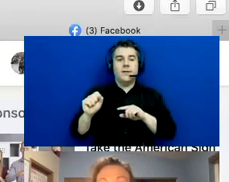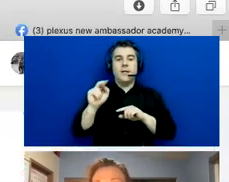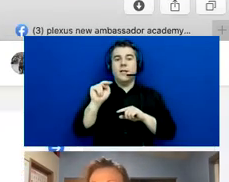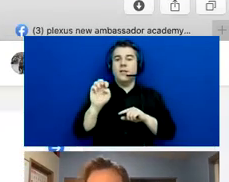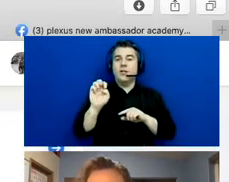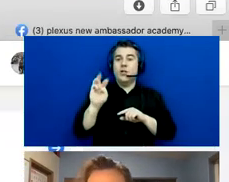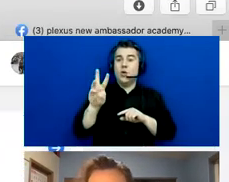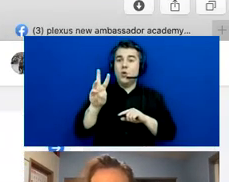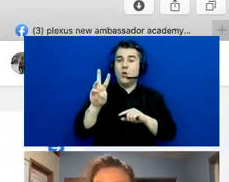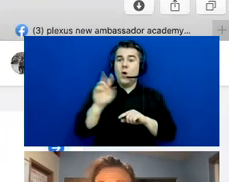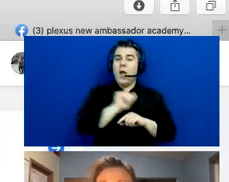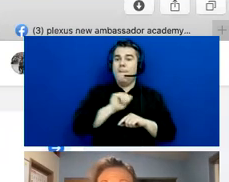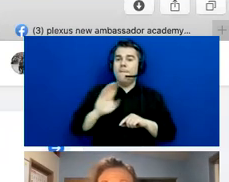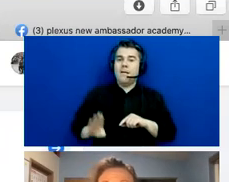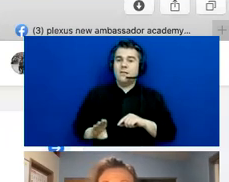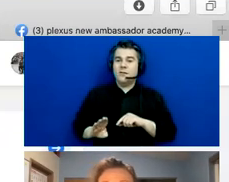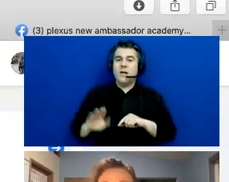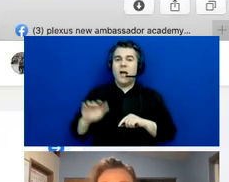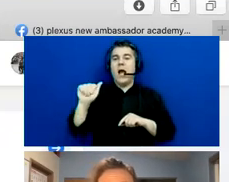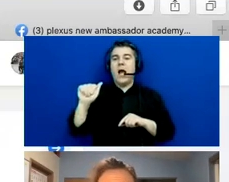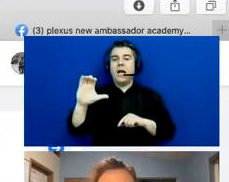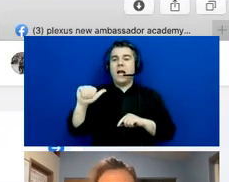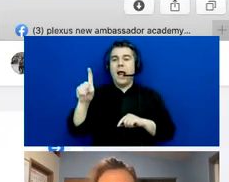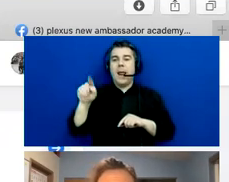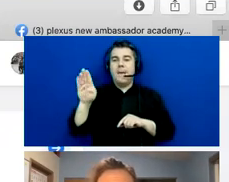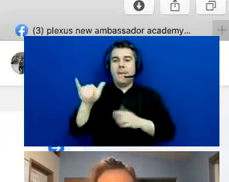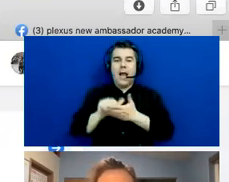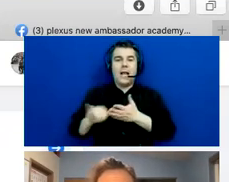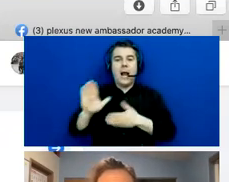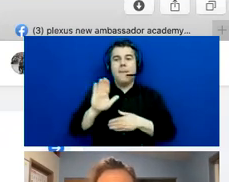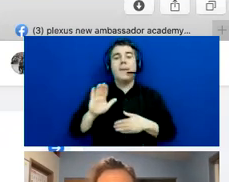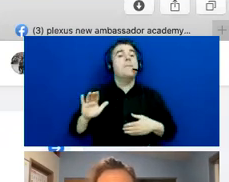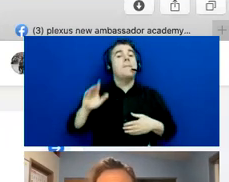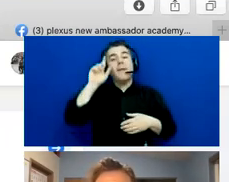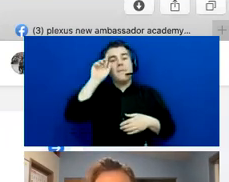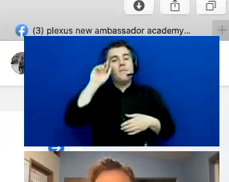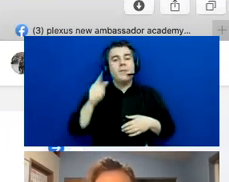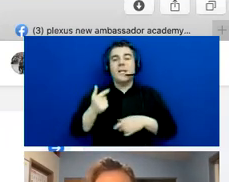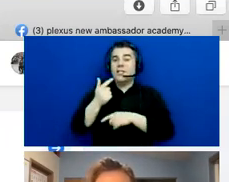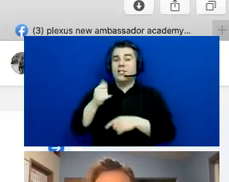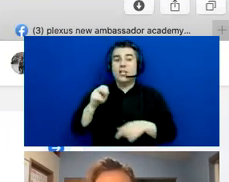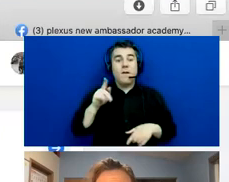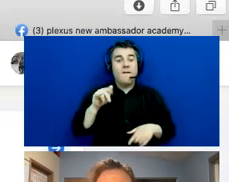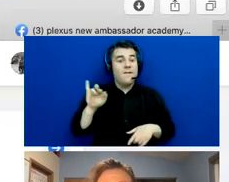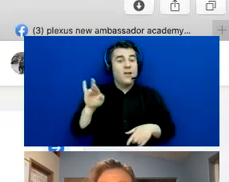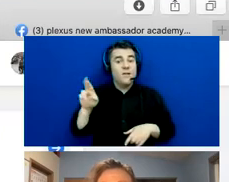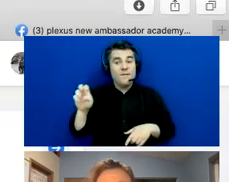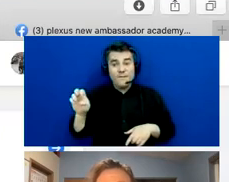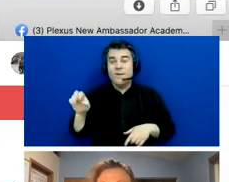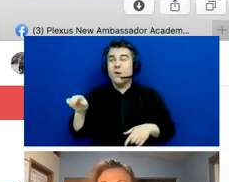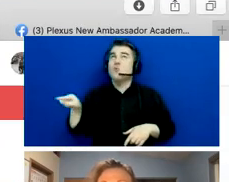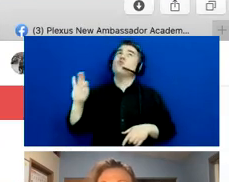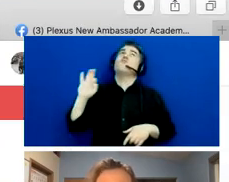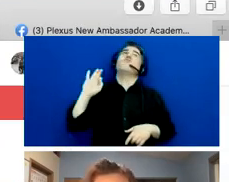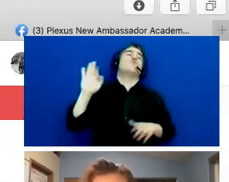Ambassador Academy. Guys, this is where it's at. This right here is Genevieve Scory, and she's an amazing woman. And